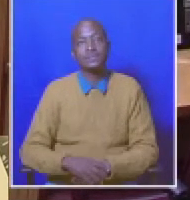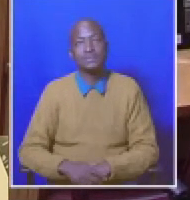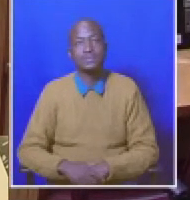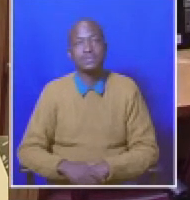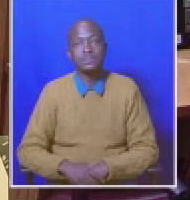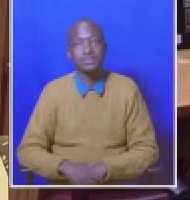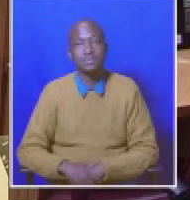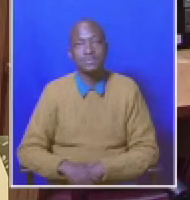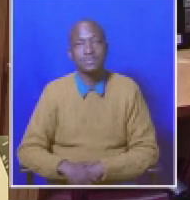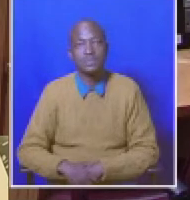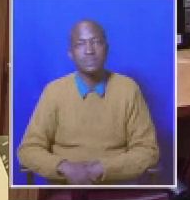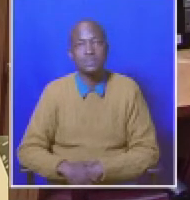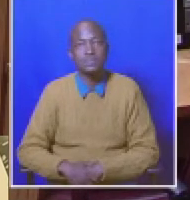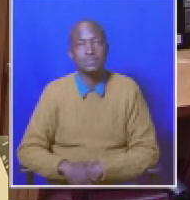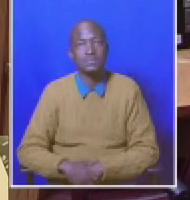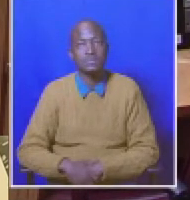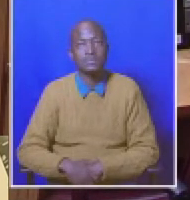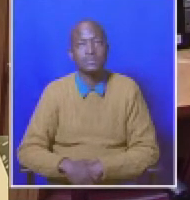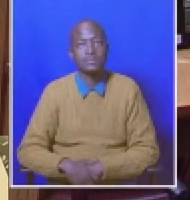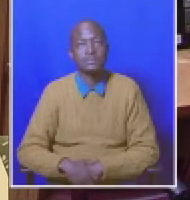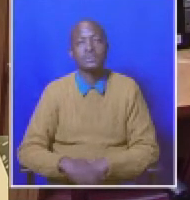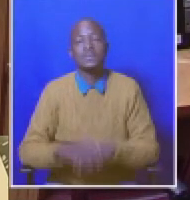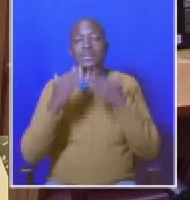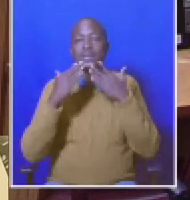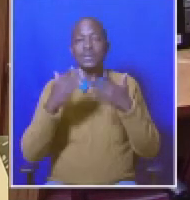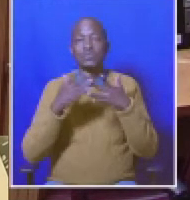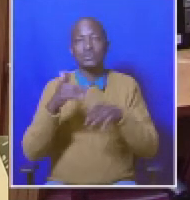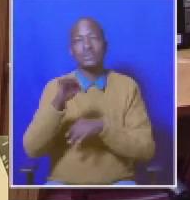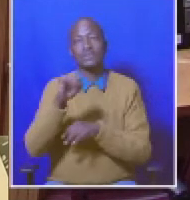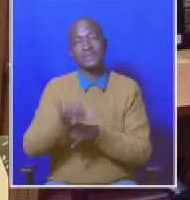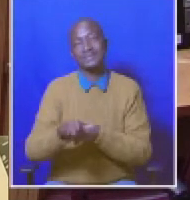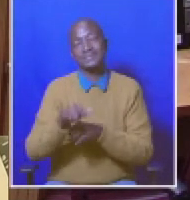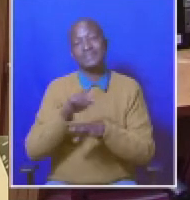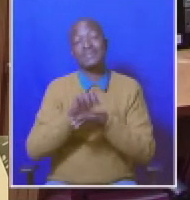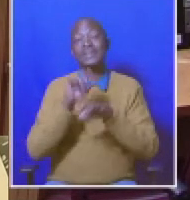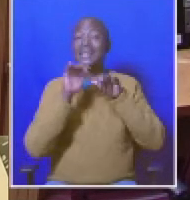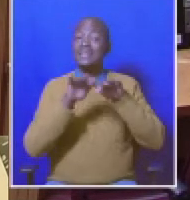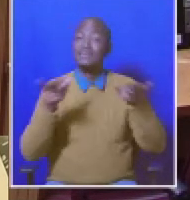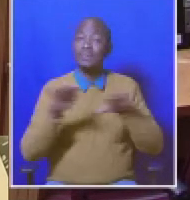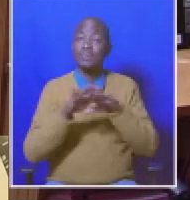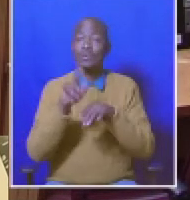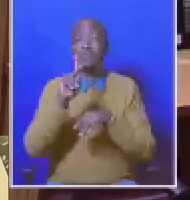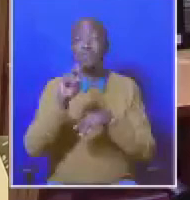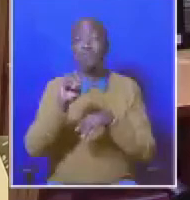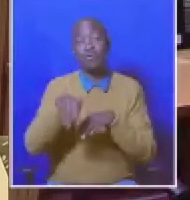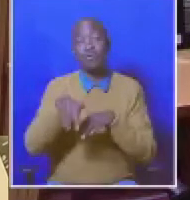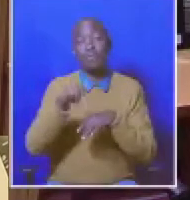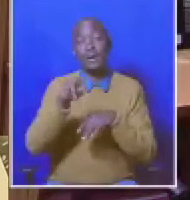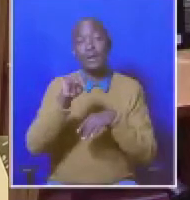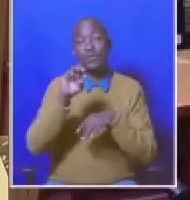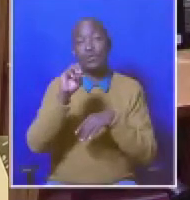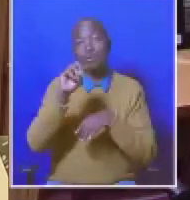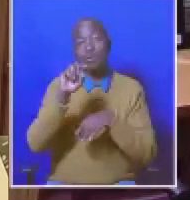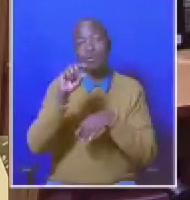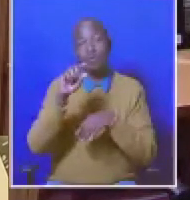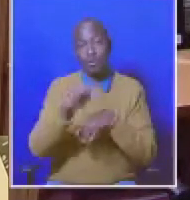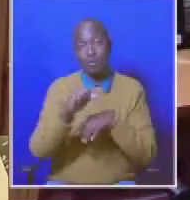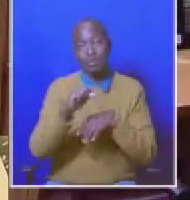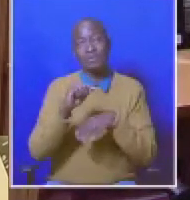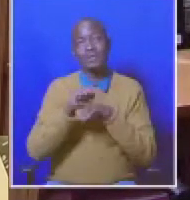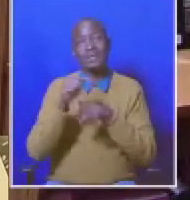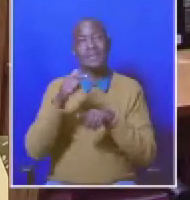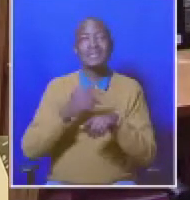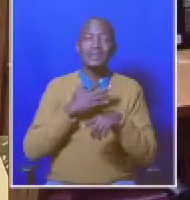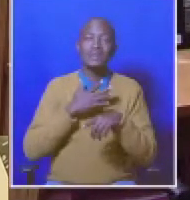Thank you, Chairperson. Deputy President, the people of Kopano, they actually